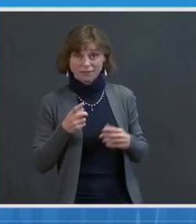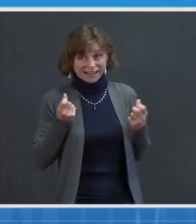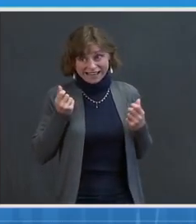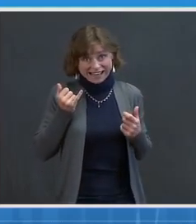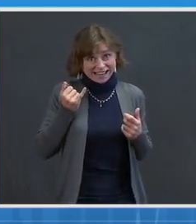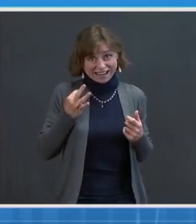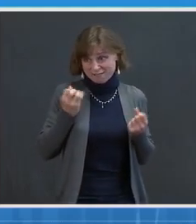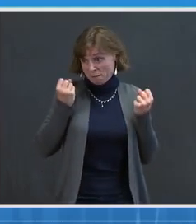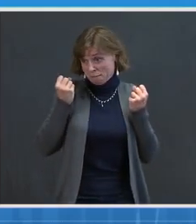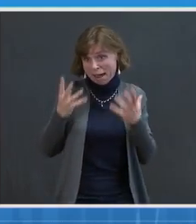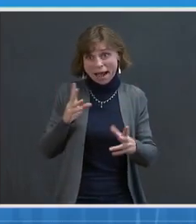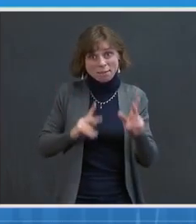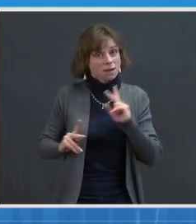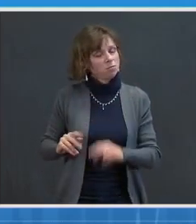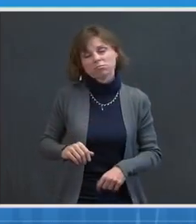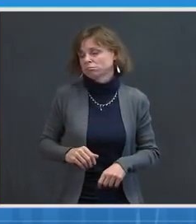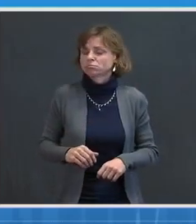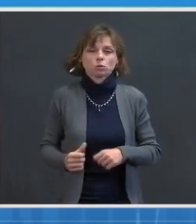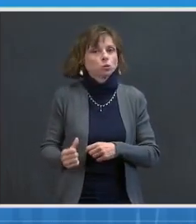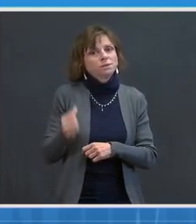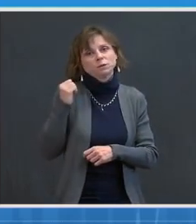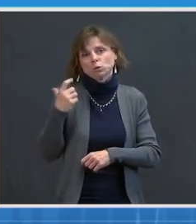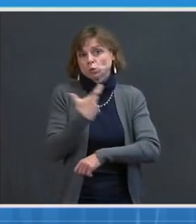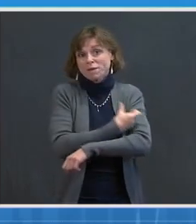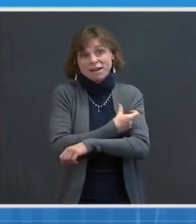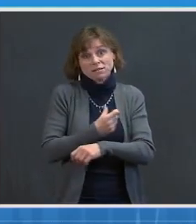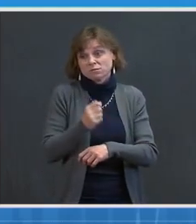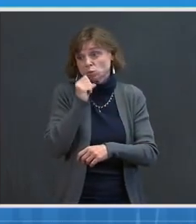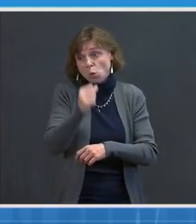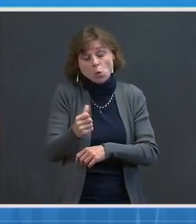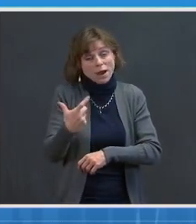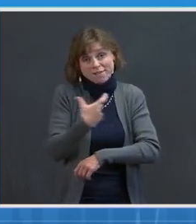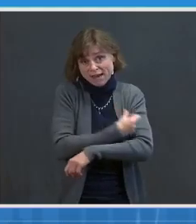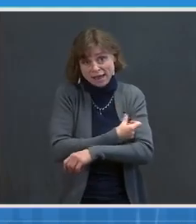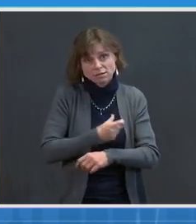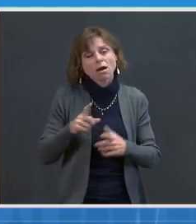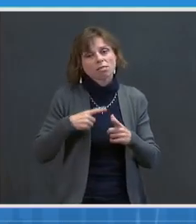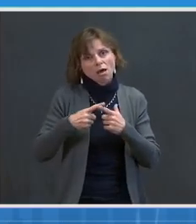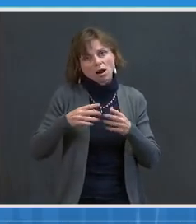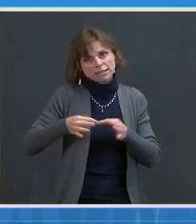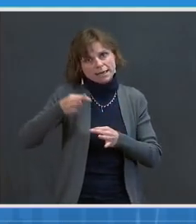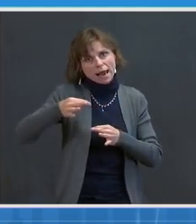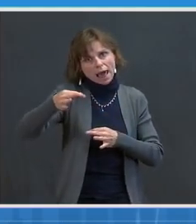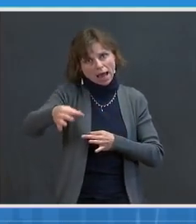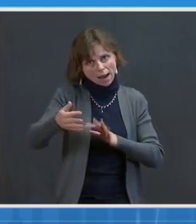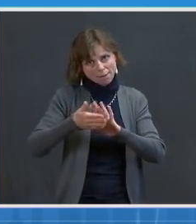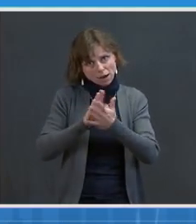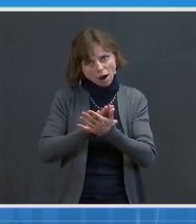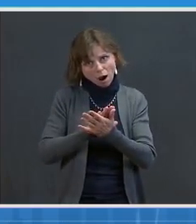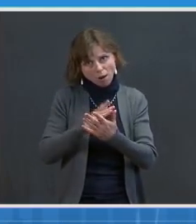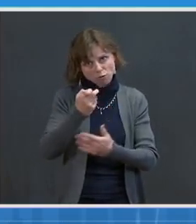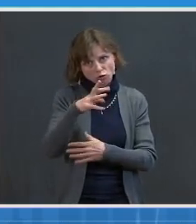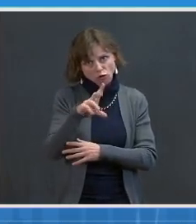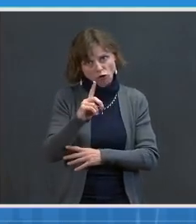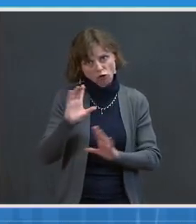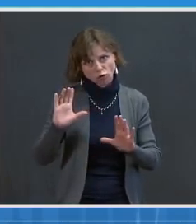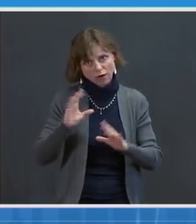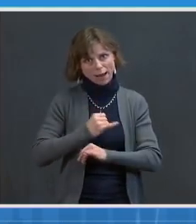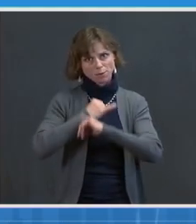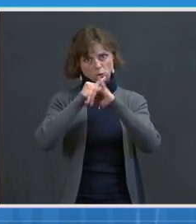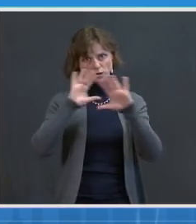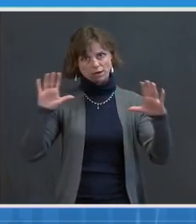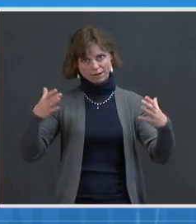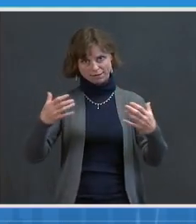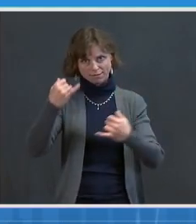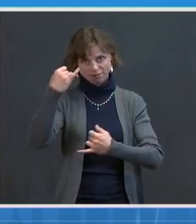get vaccinated, then that would delay where we would get to that endpoint, which is the reason that I